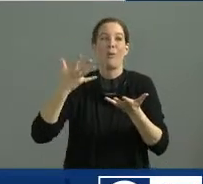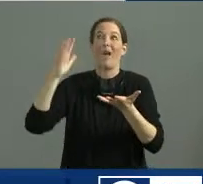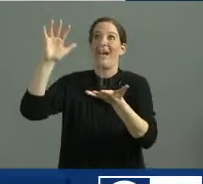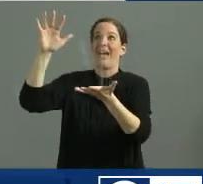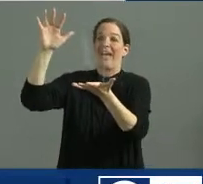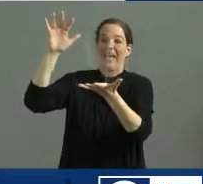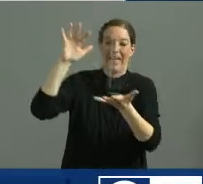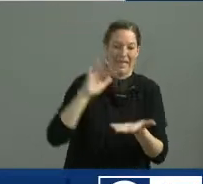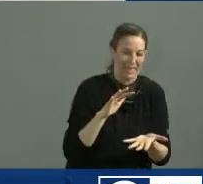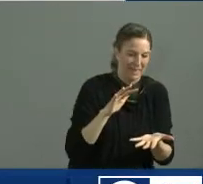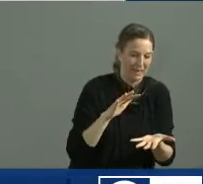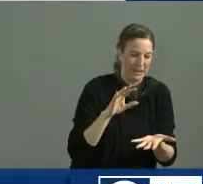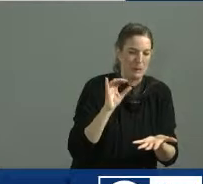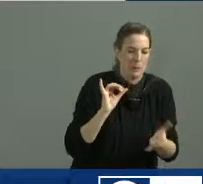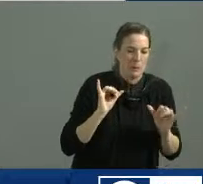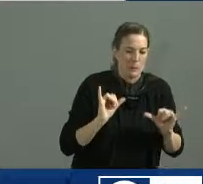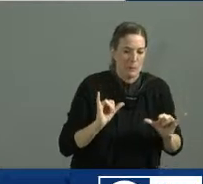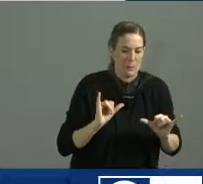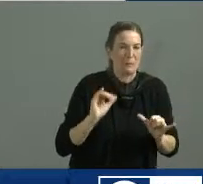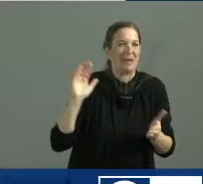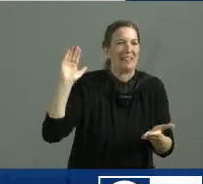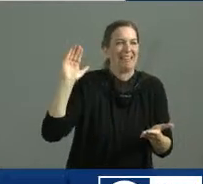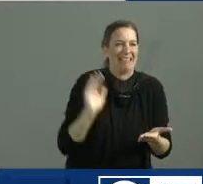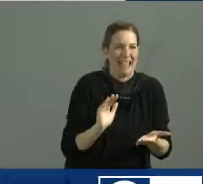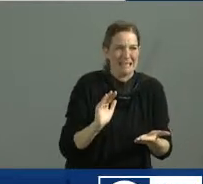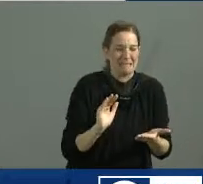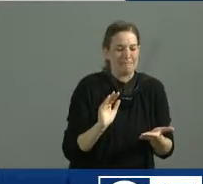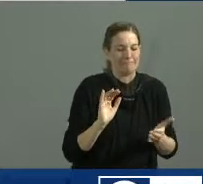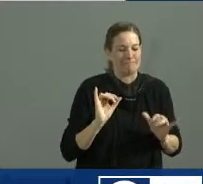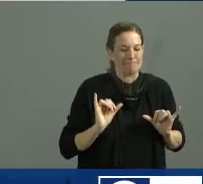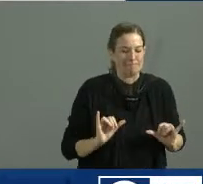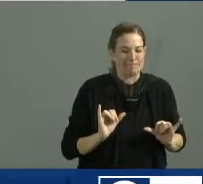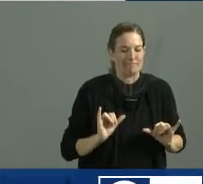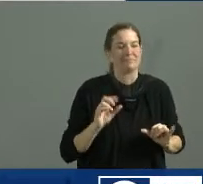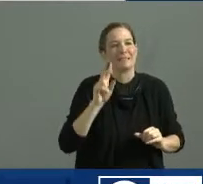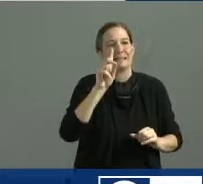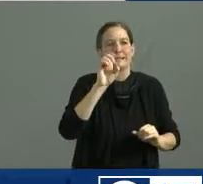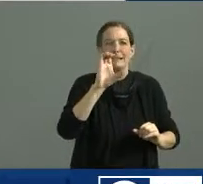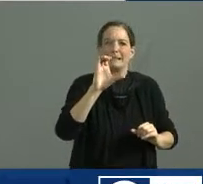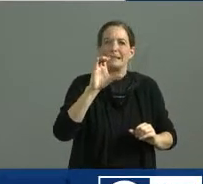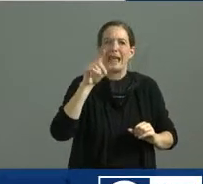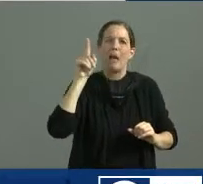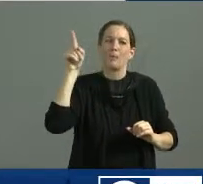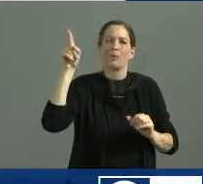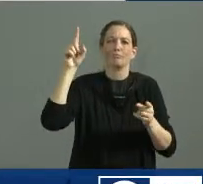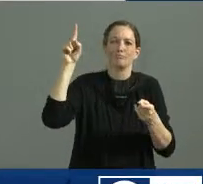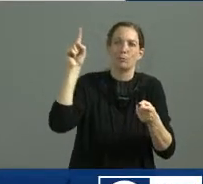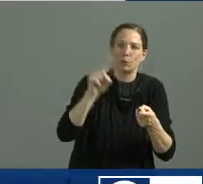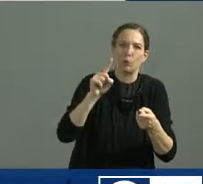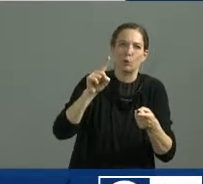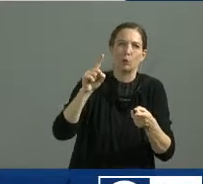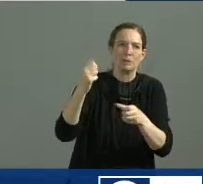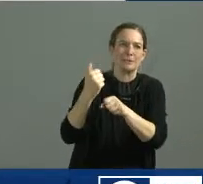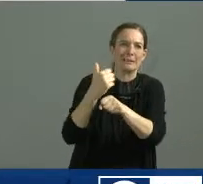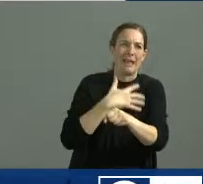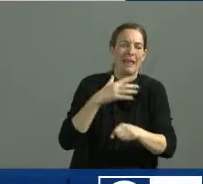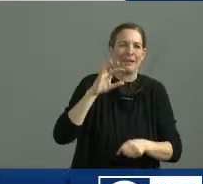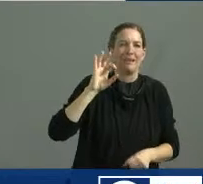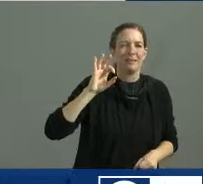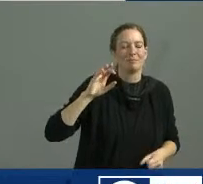with. So we did end up with a reduced number of vaccines in the month of December because of that reduction in the